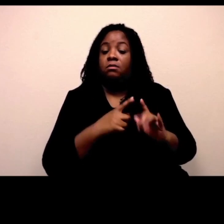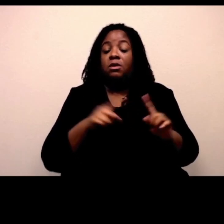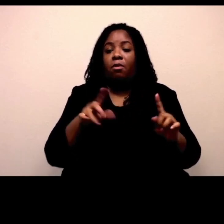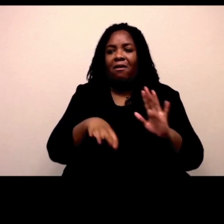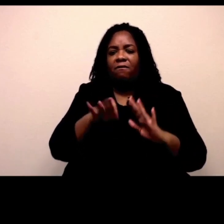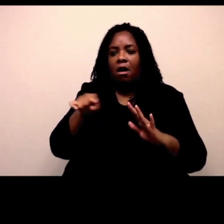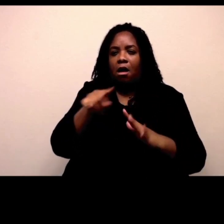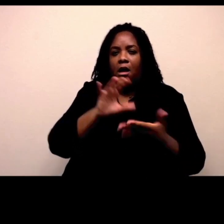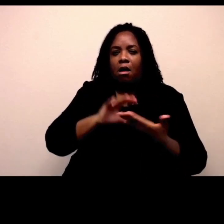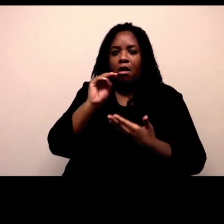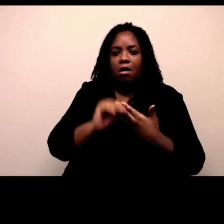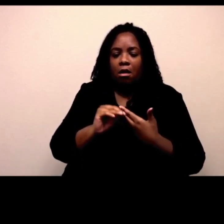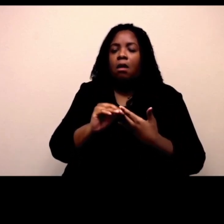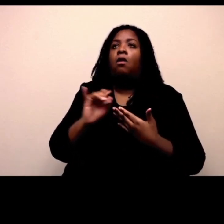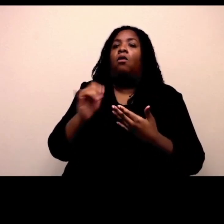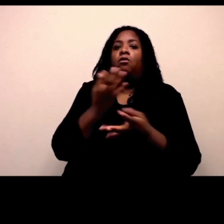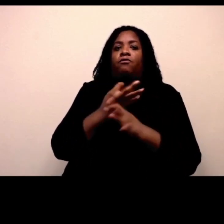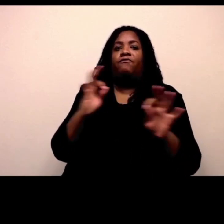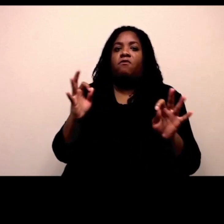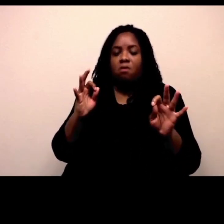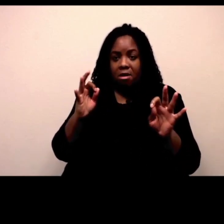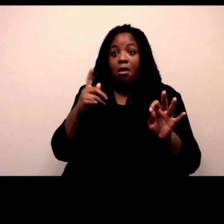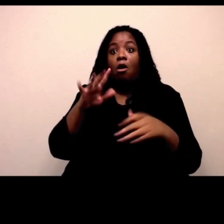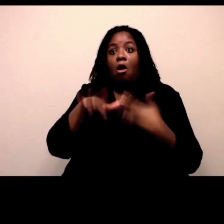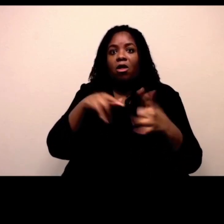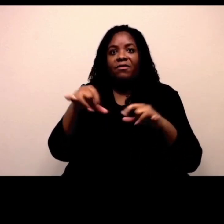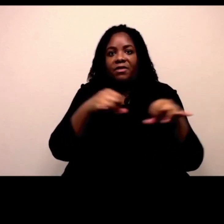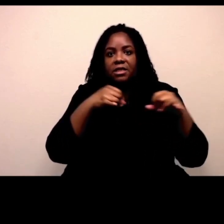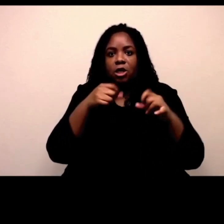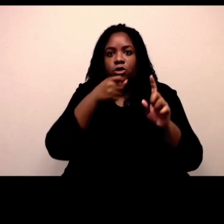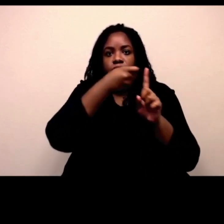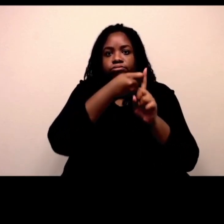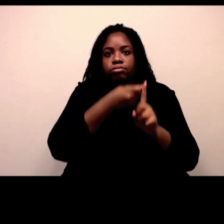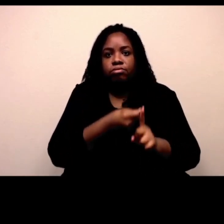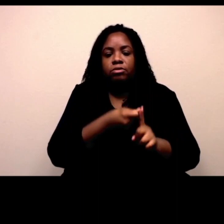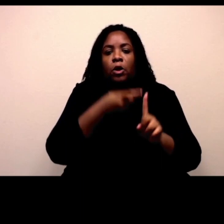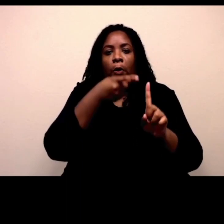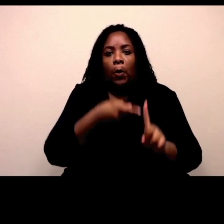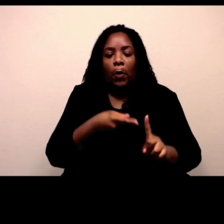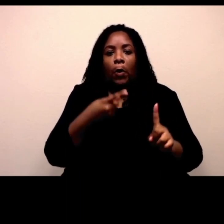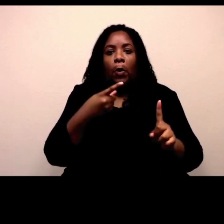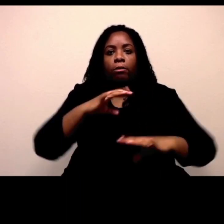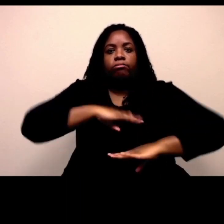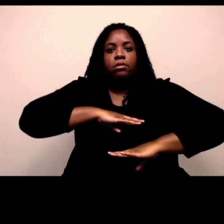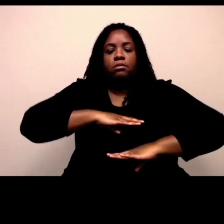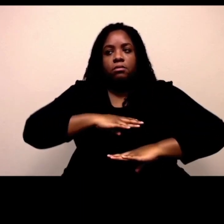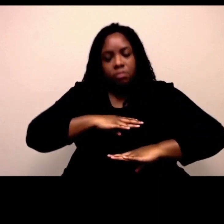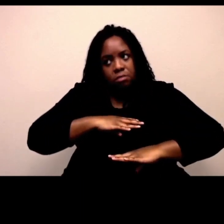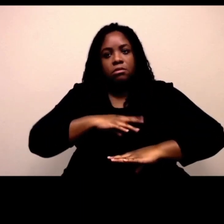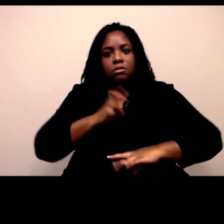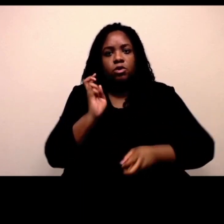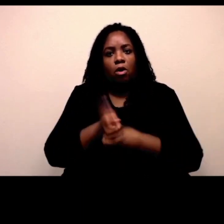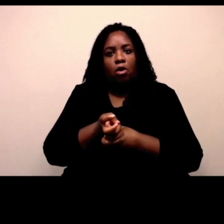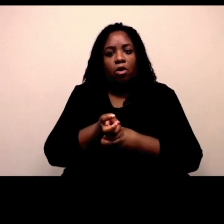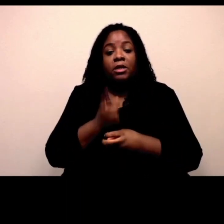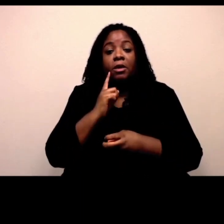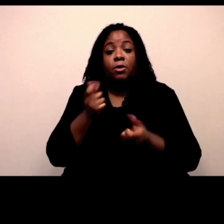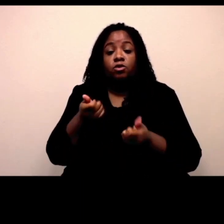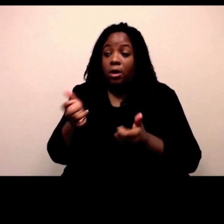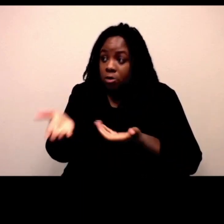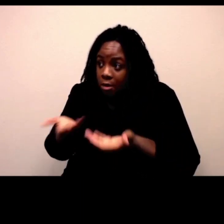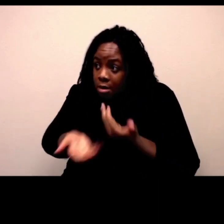free, that hits those standards and the goals that I wanted. So my whole thing is, really pushing with the